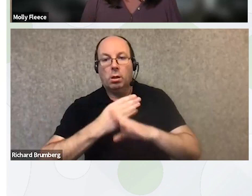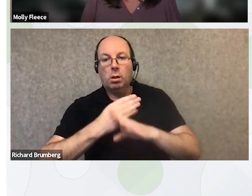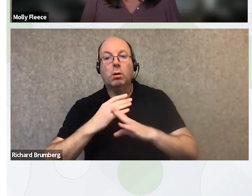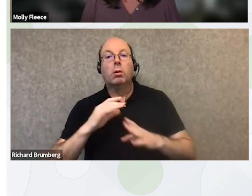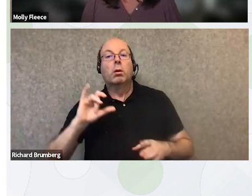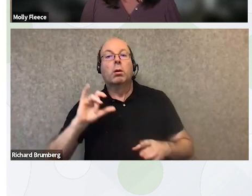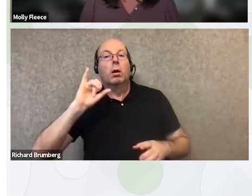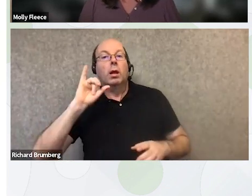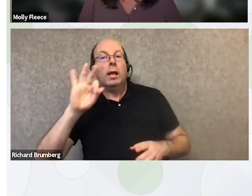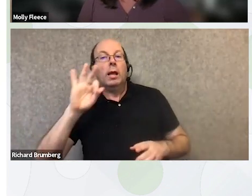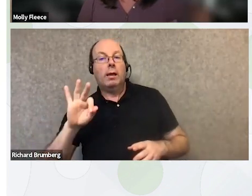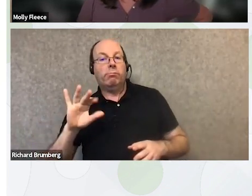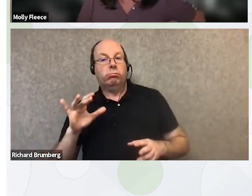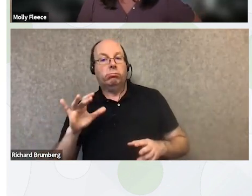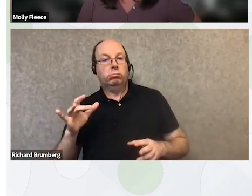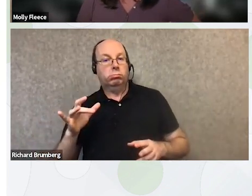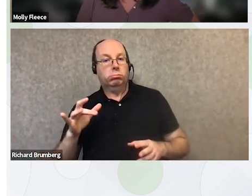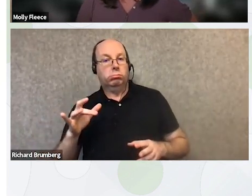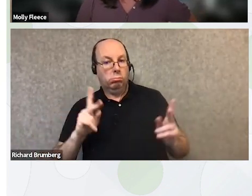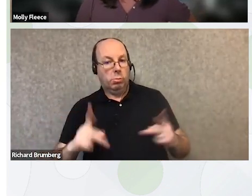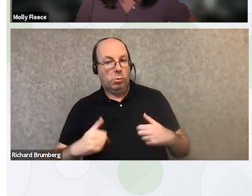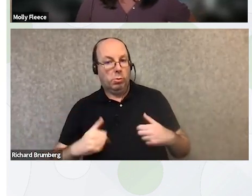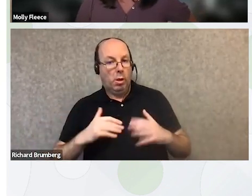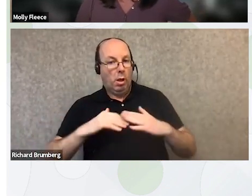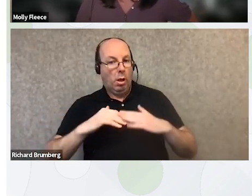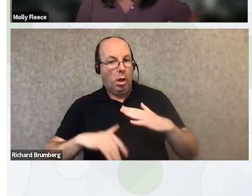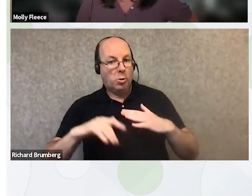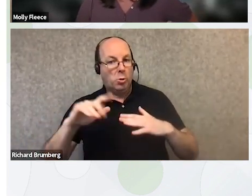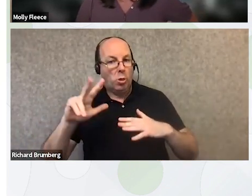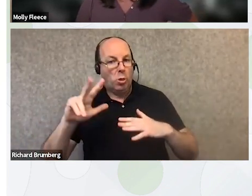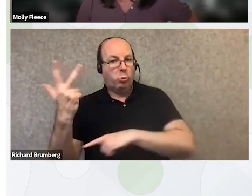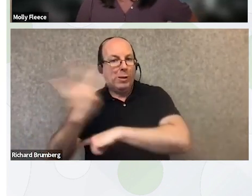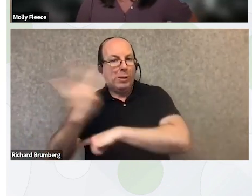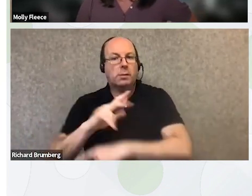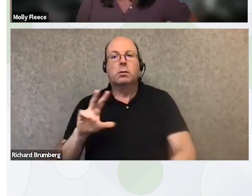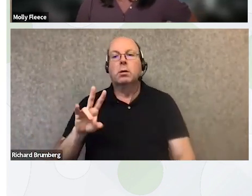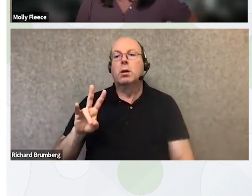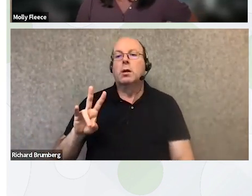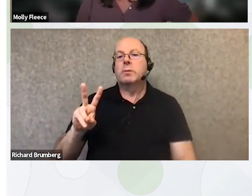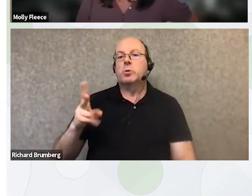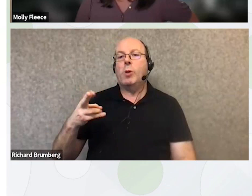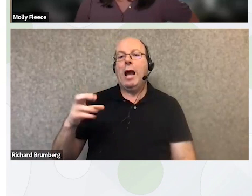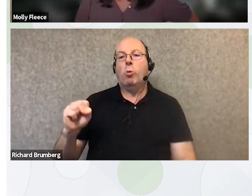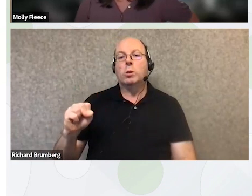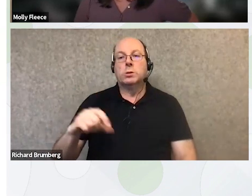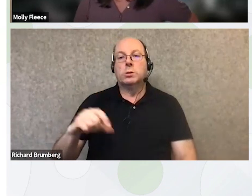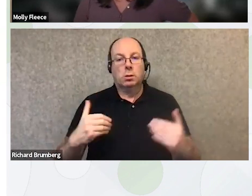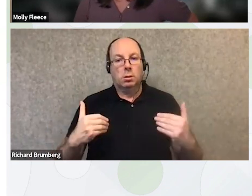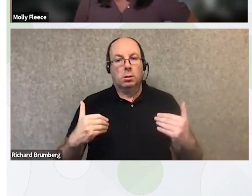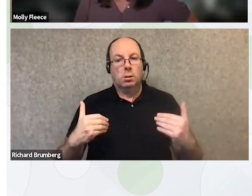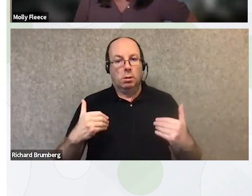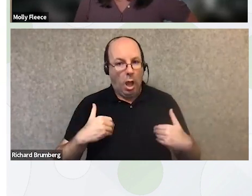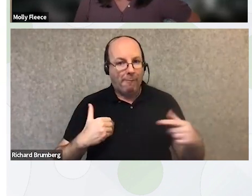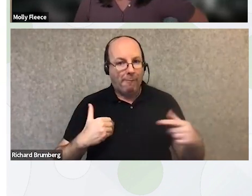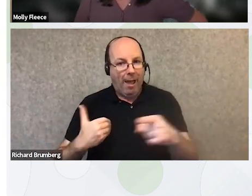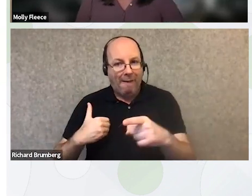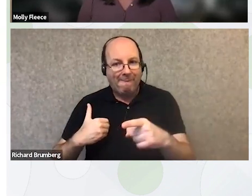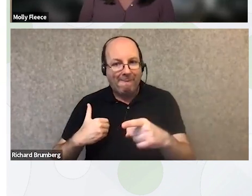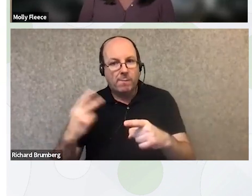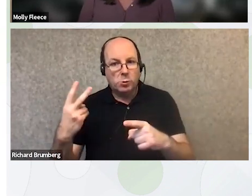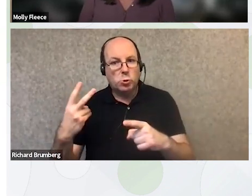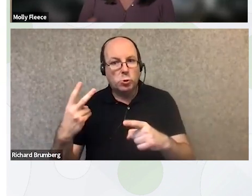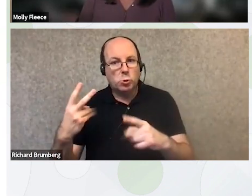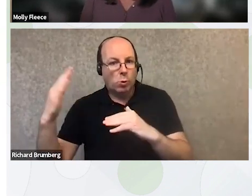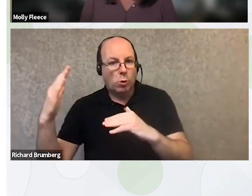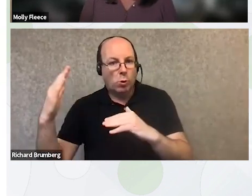2 residents ill within the 72-hour period, important to expand chemoprophylaxis to the unit, and then potentially considering